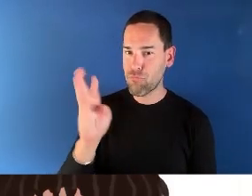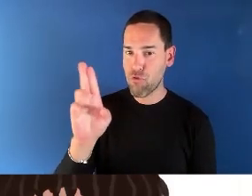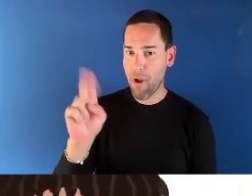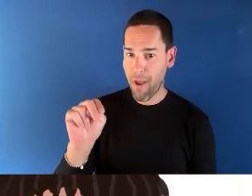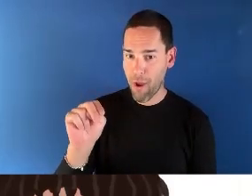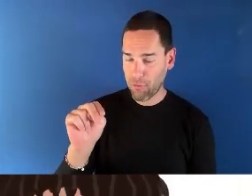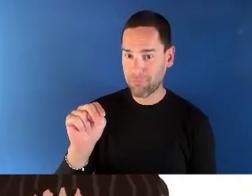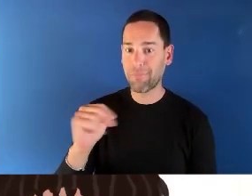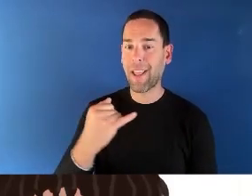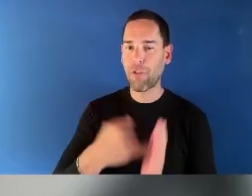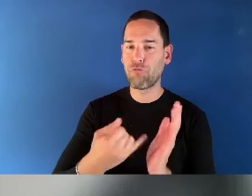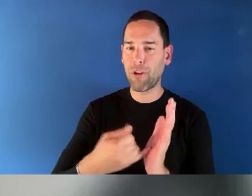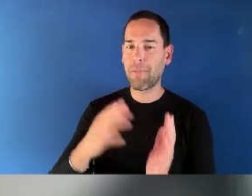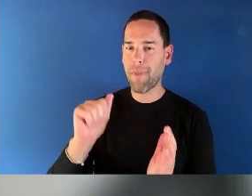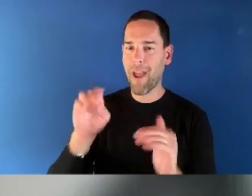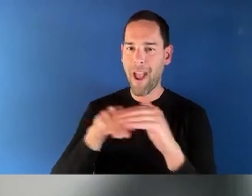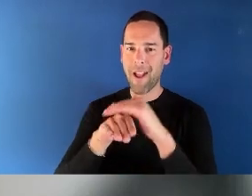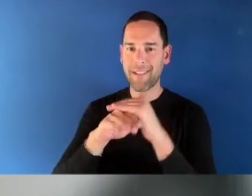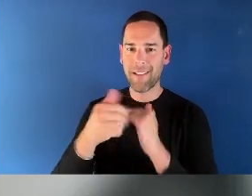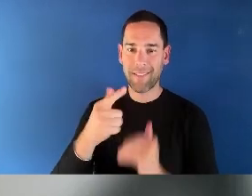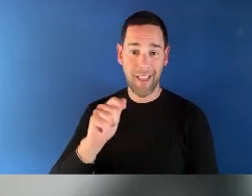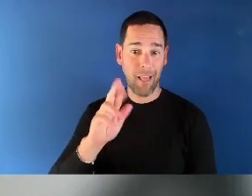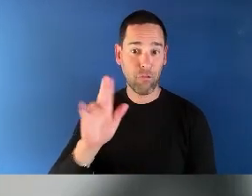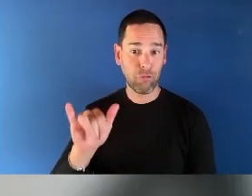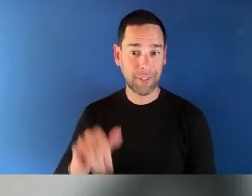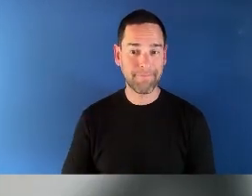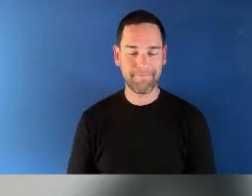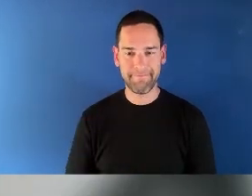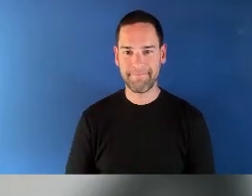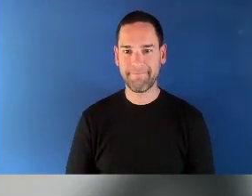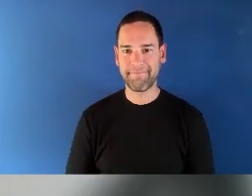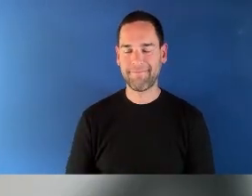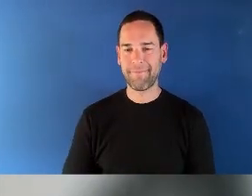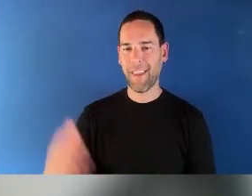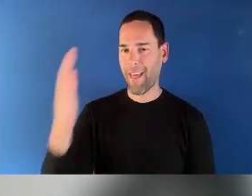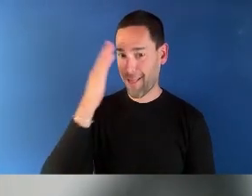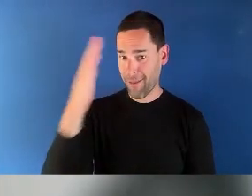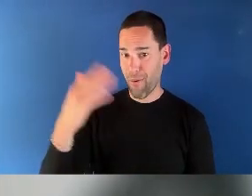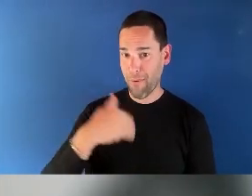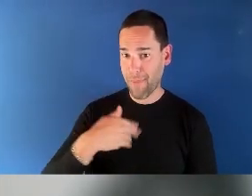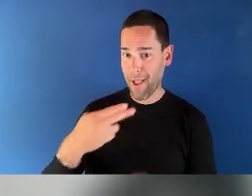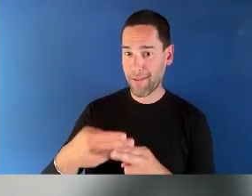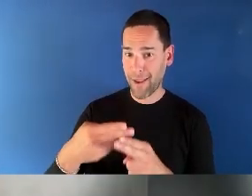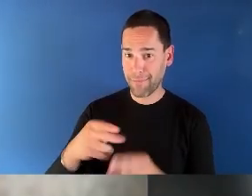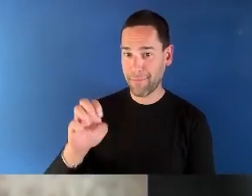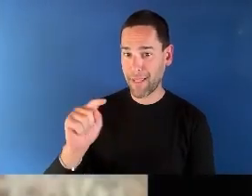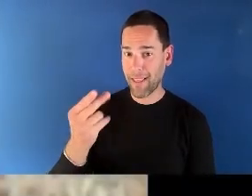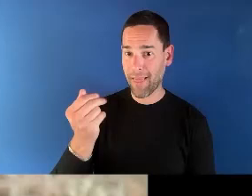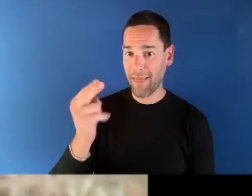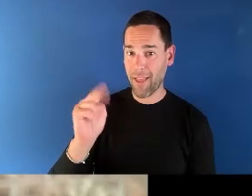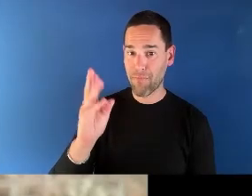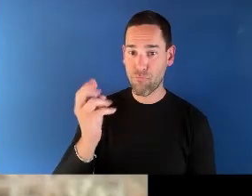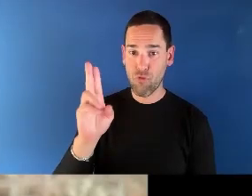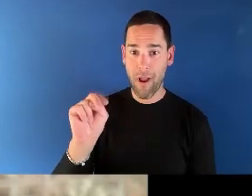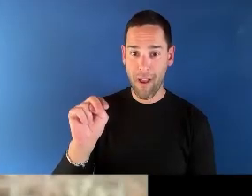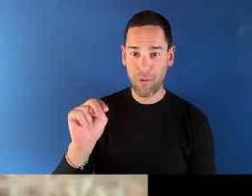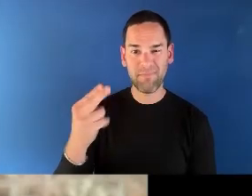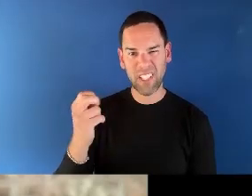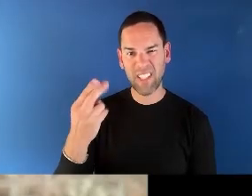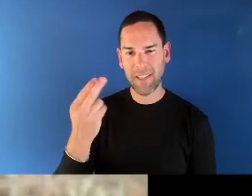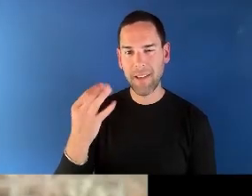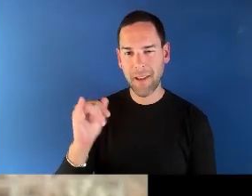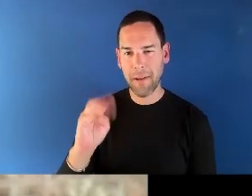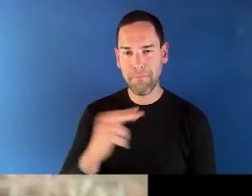Gallery. Hello, my name is Ethan Brown. I am he, him pronouns. I'm a Caucasian male who